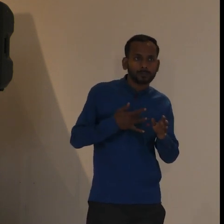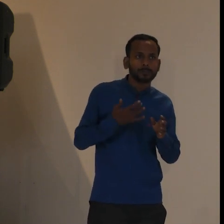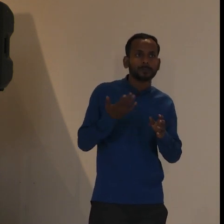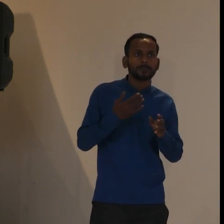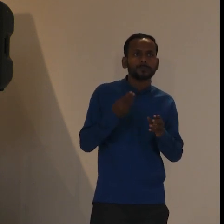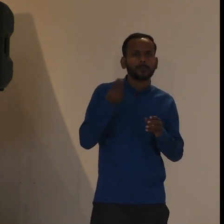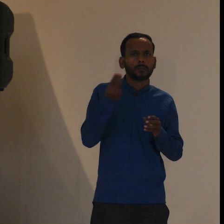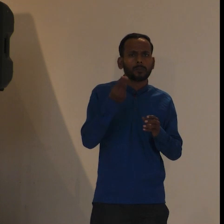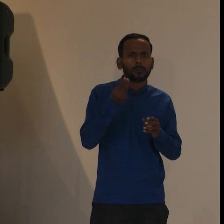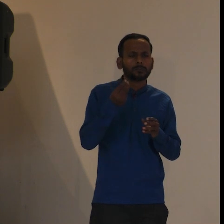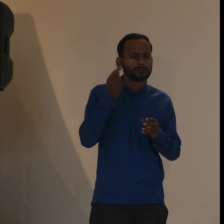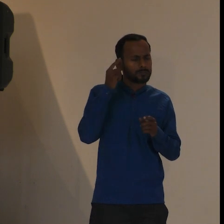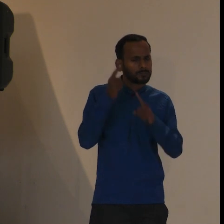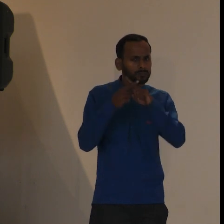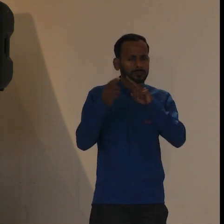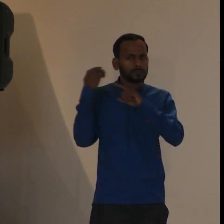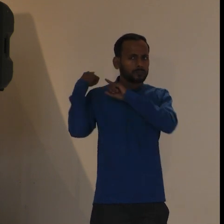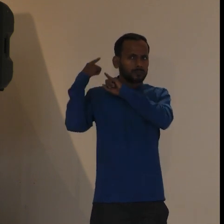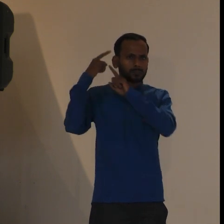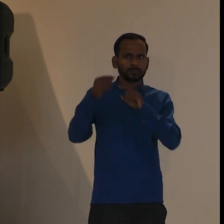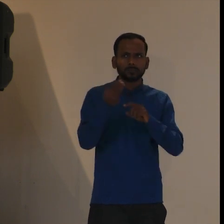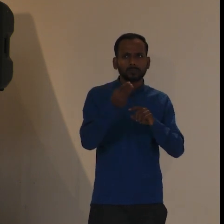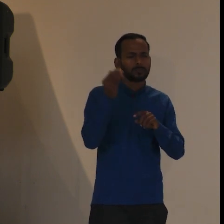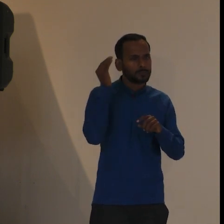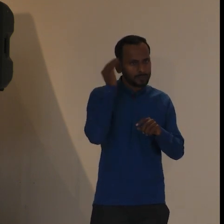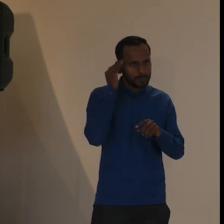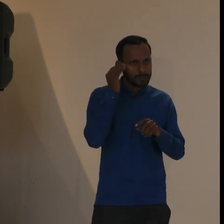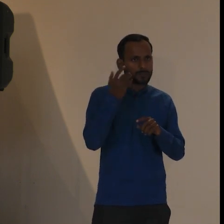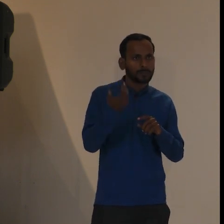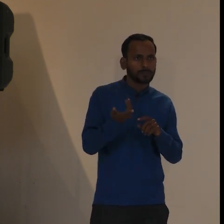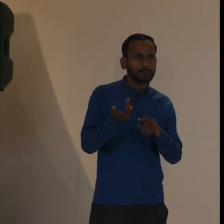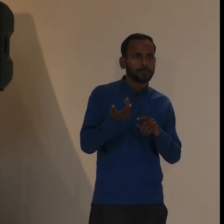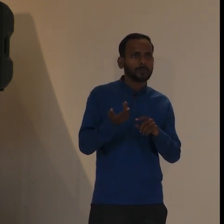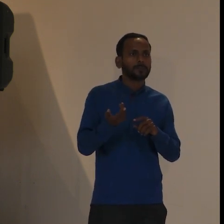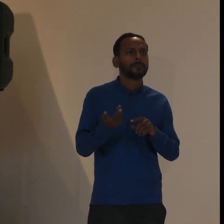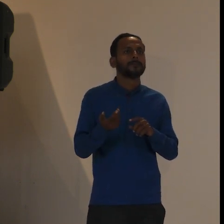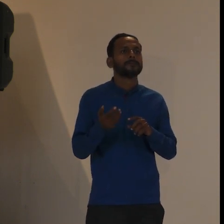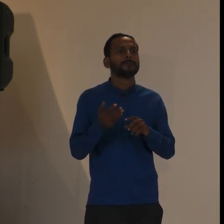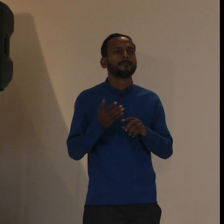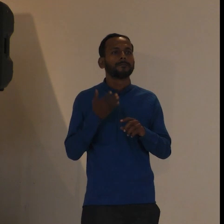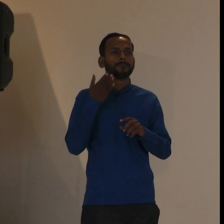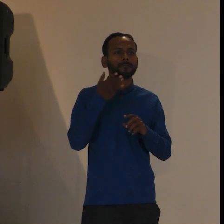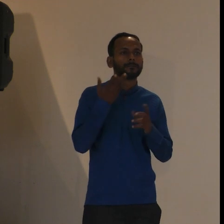St. Francis Xavier's exposed coffin in a small glass case.